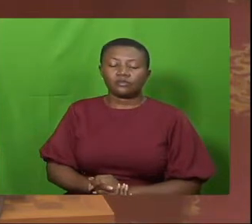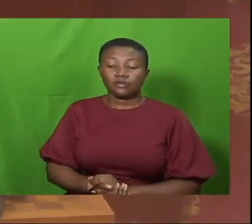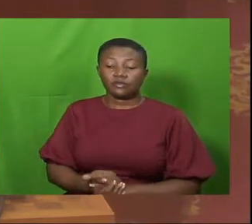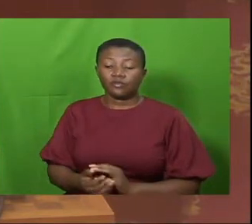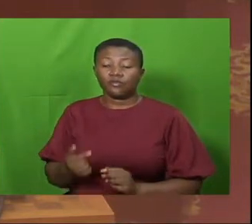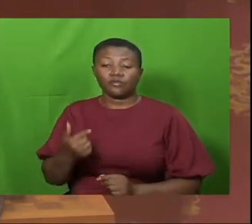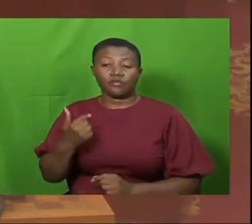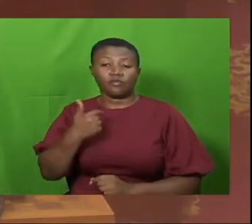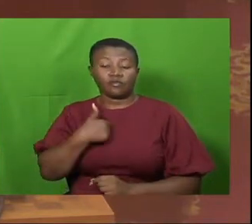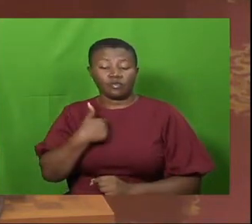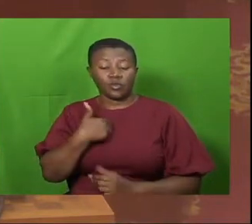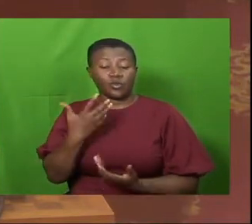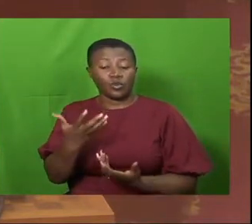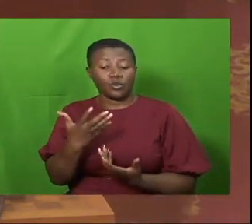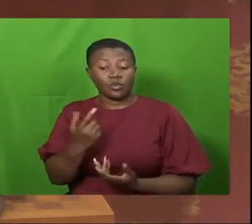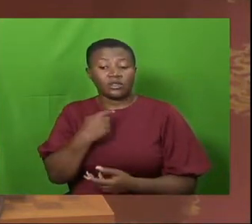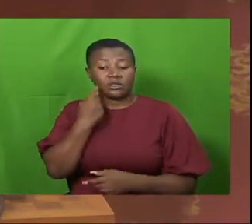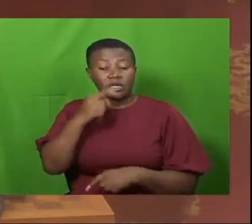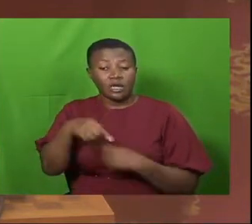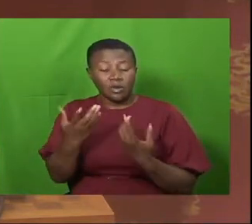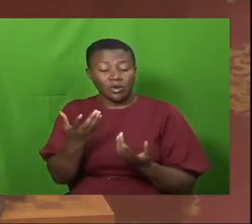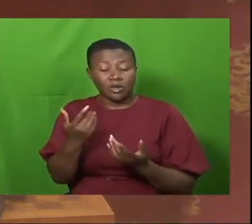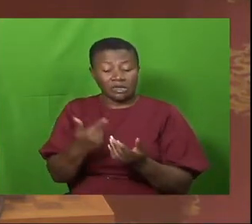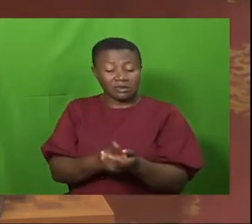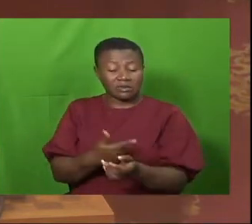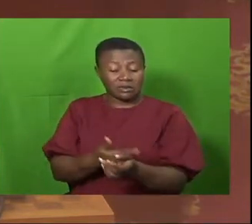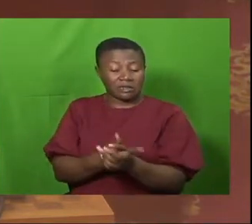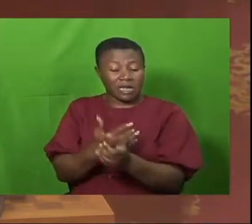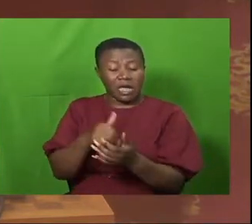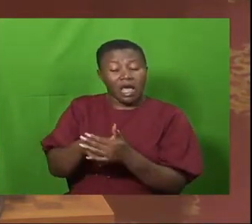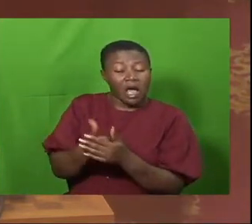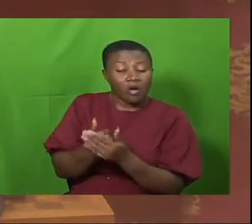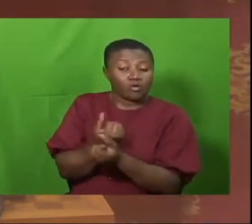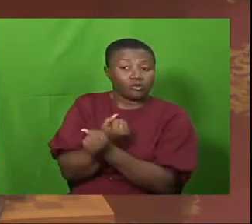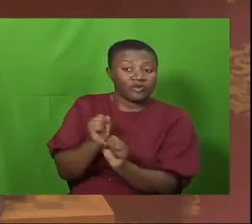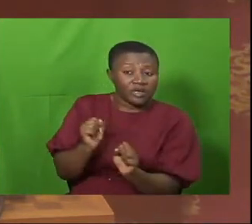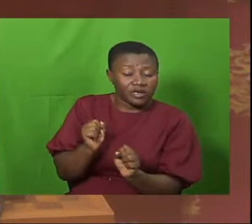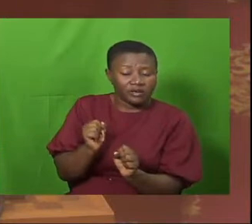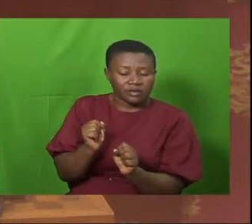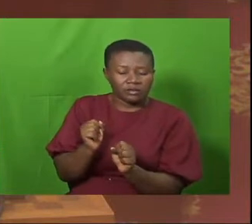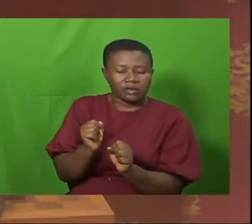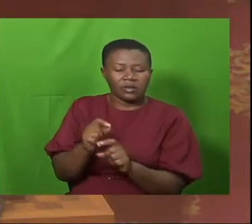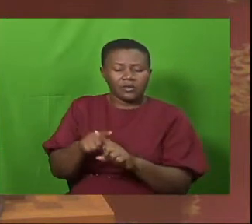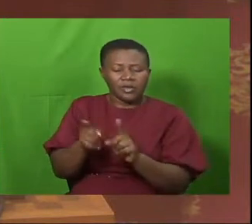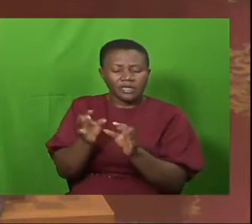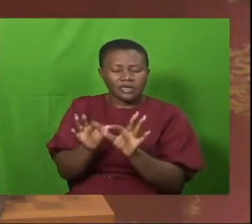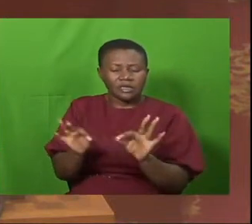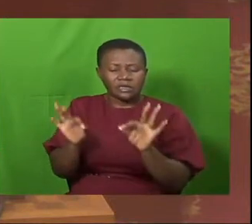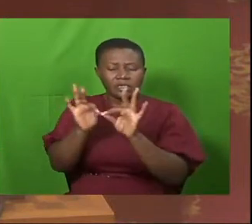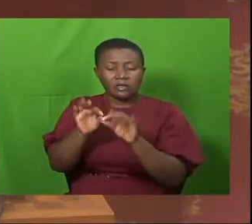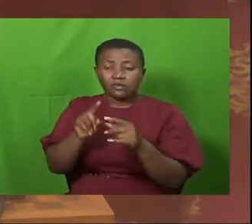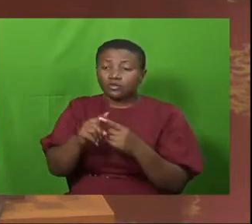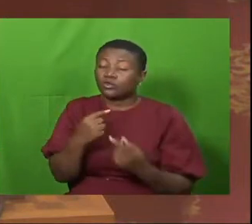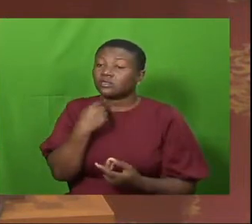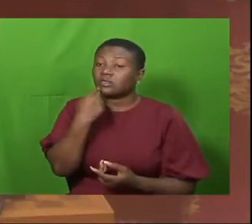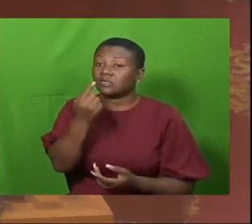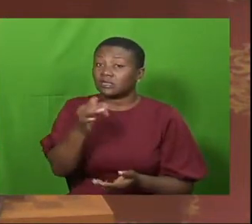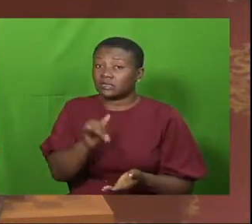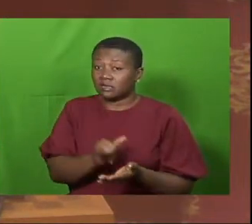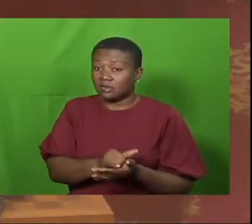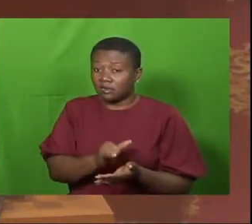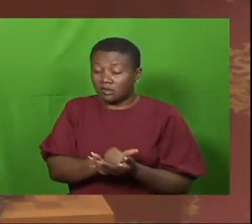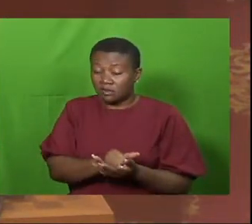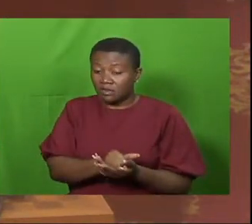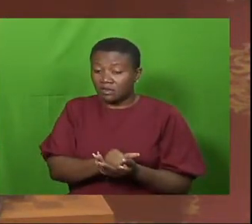revival of Ghana's economy. But it is important, Mr. Speaker, to indicate that prior to the coming